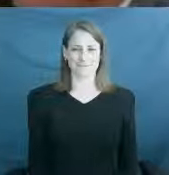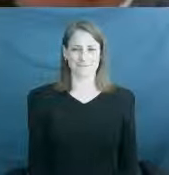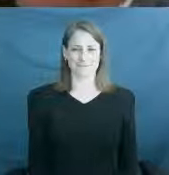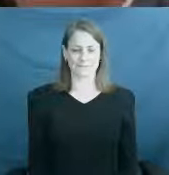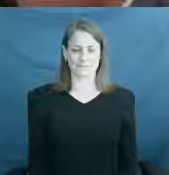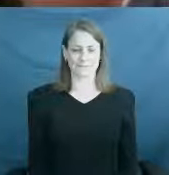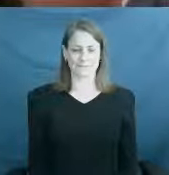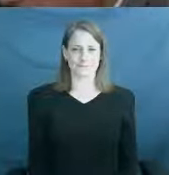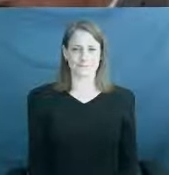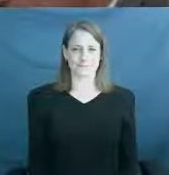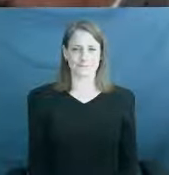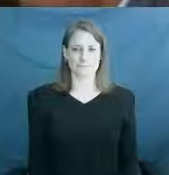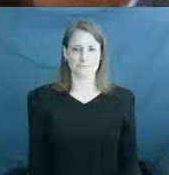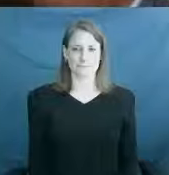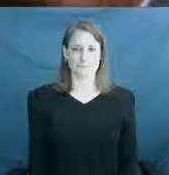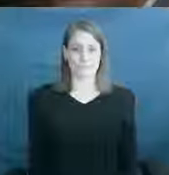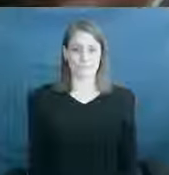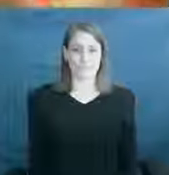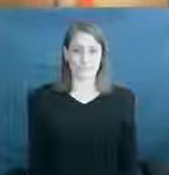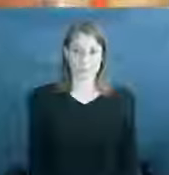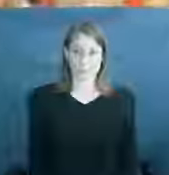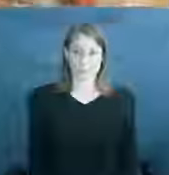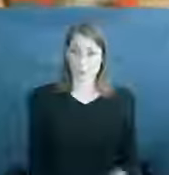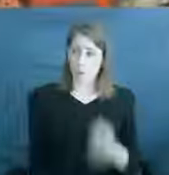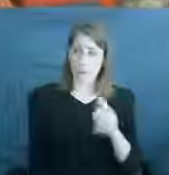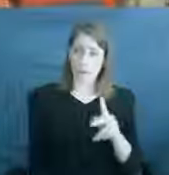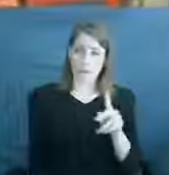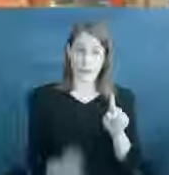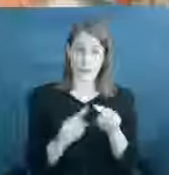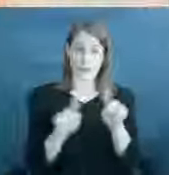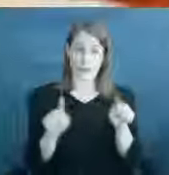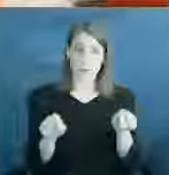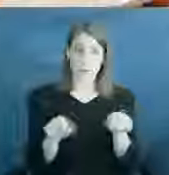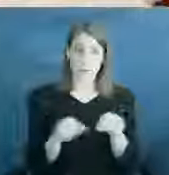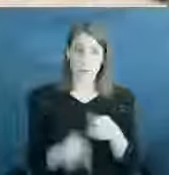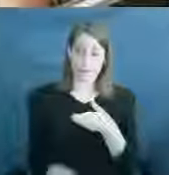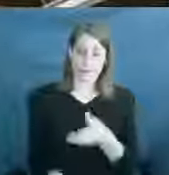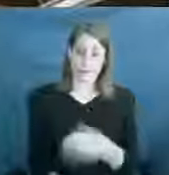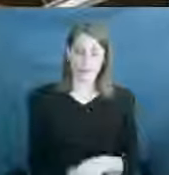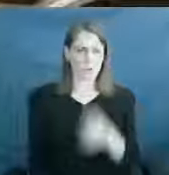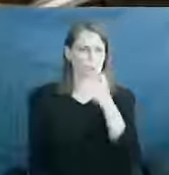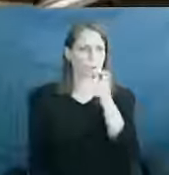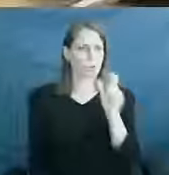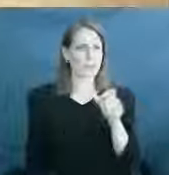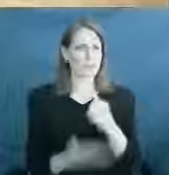Thank you, well done. Ah. There's one.